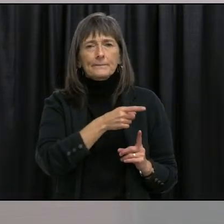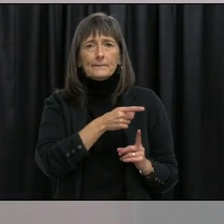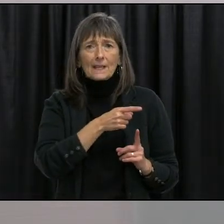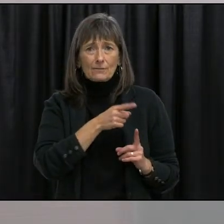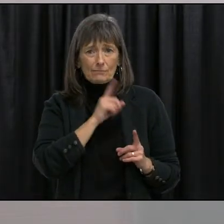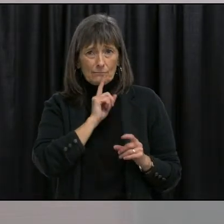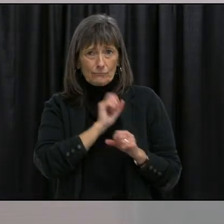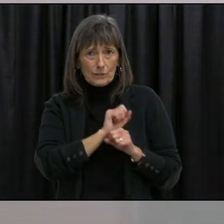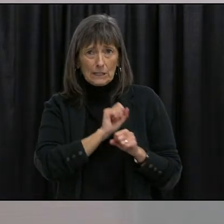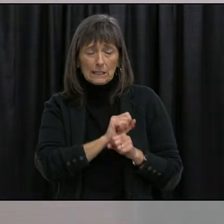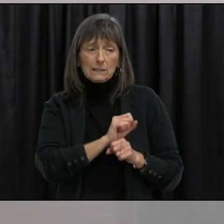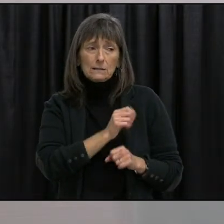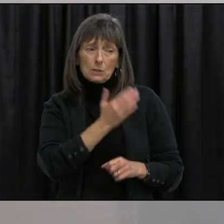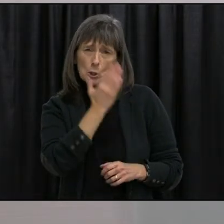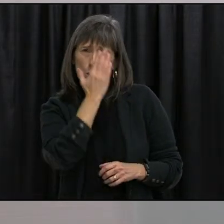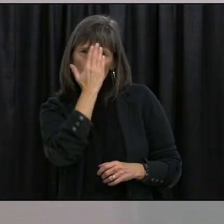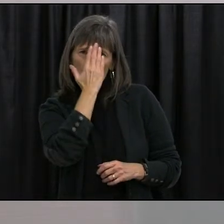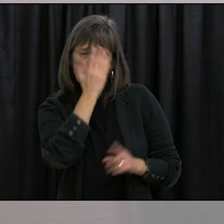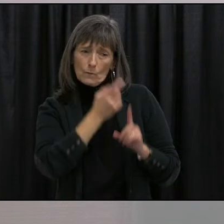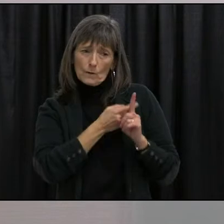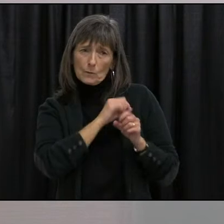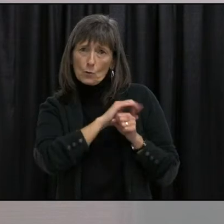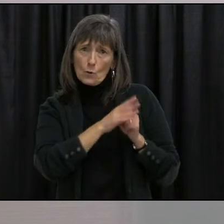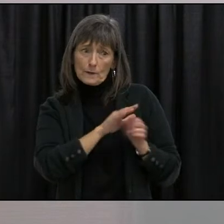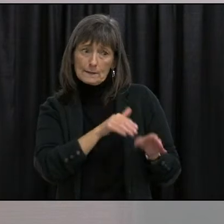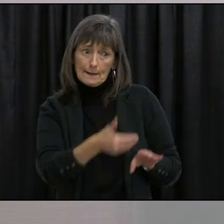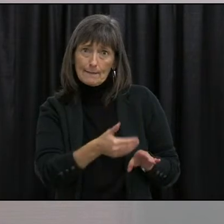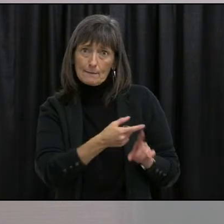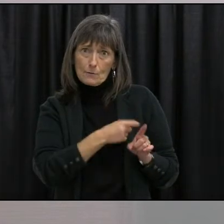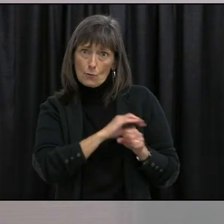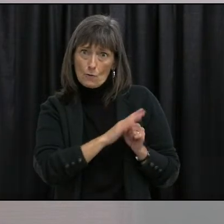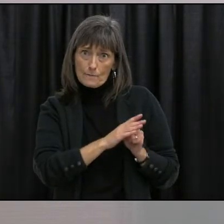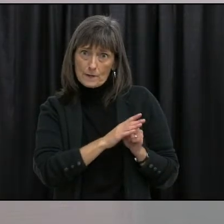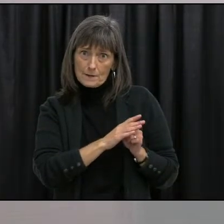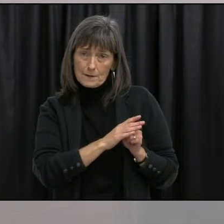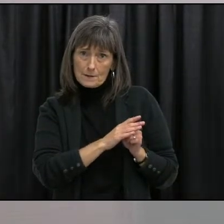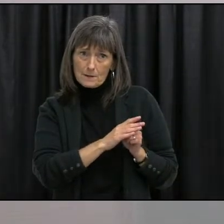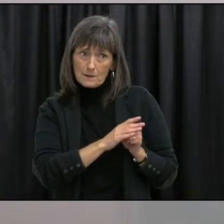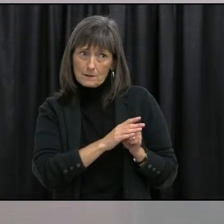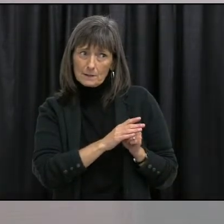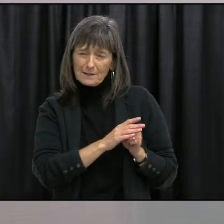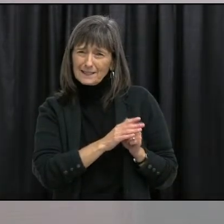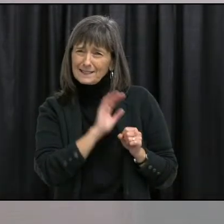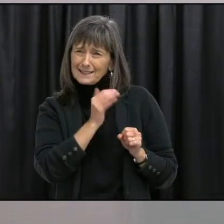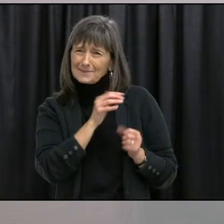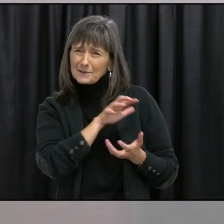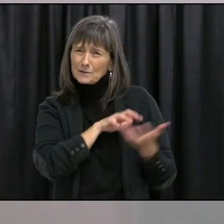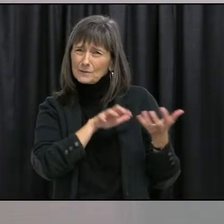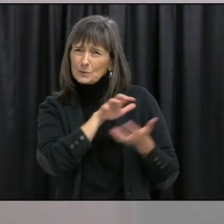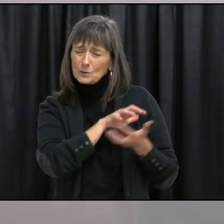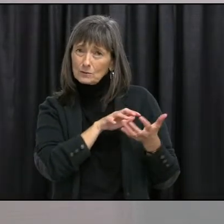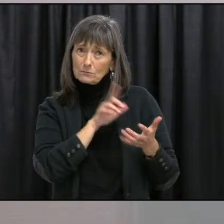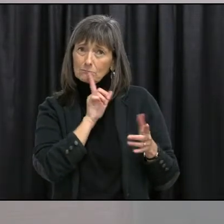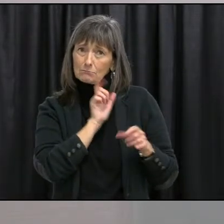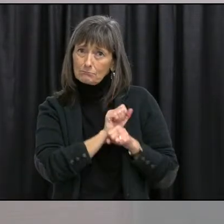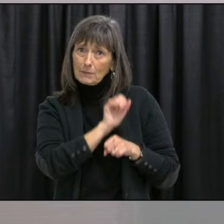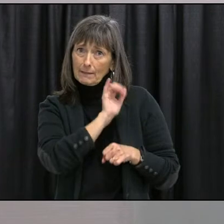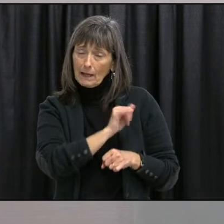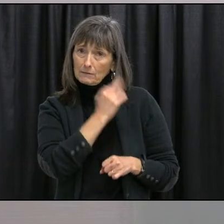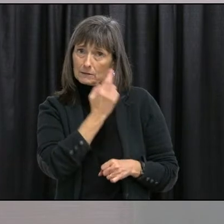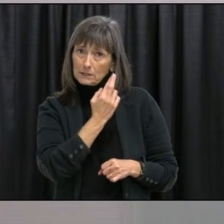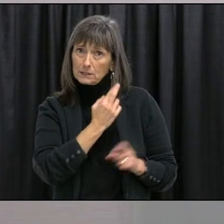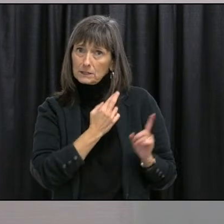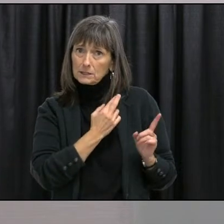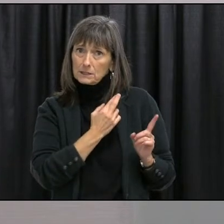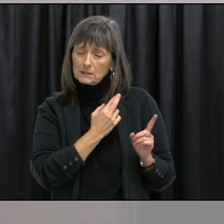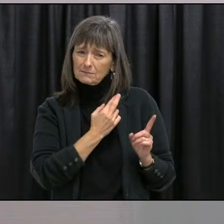is from COVID-19 or related to COVID-19, because there's certainly been some confusion as to whether that person who died